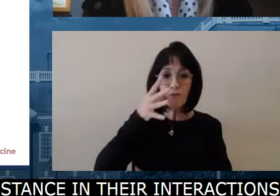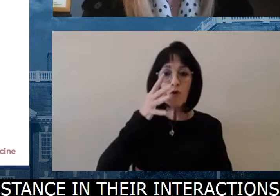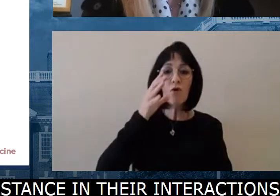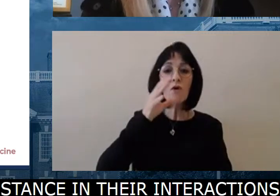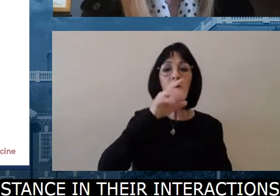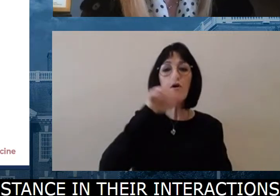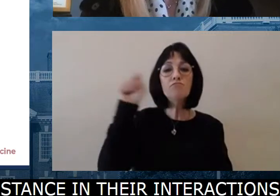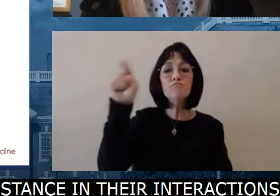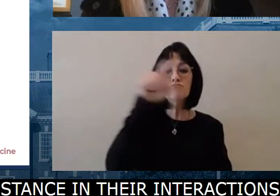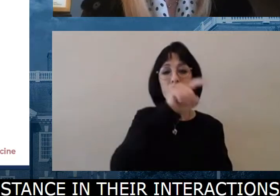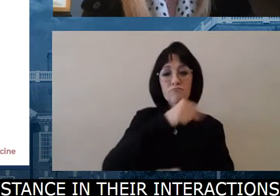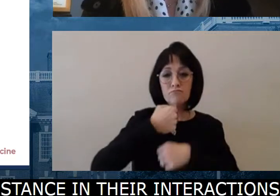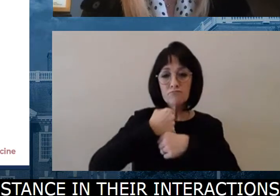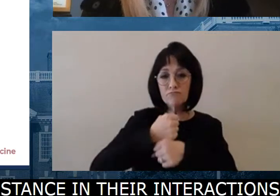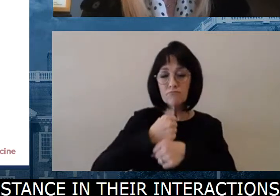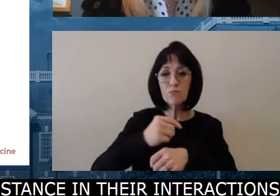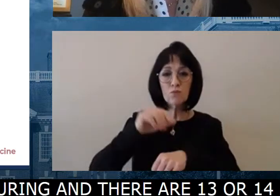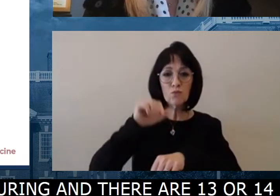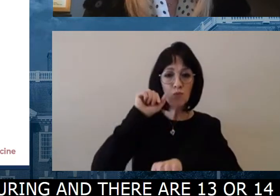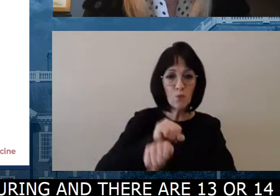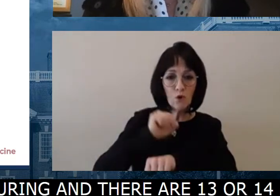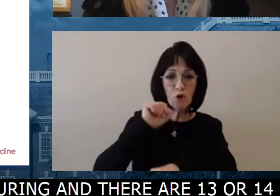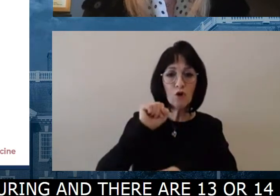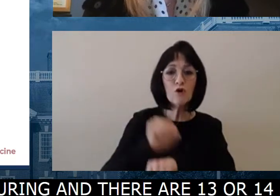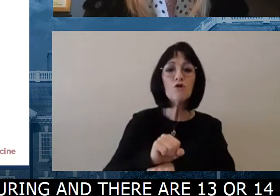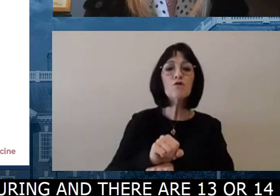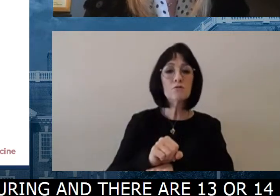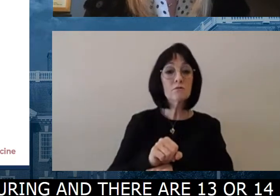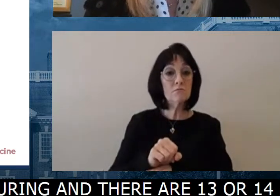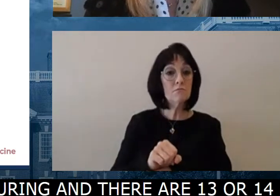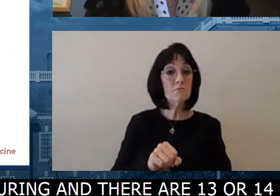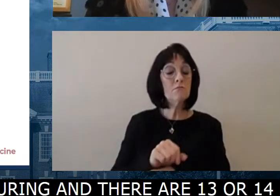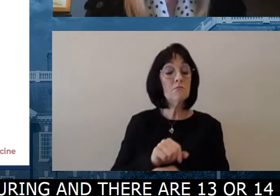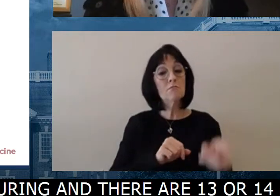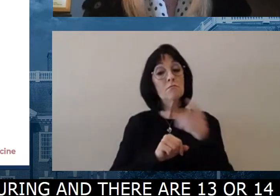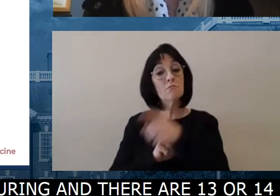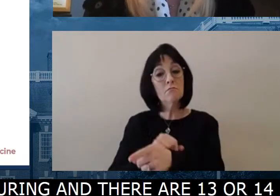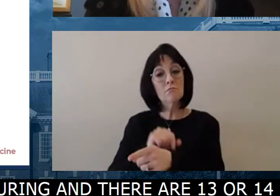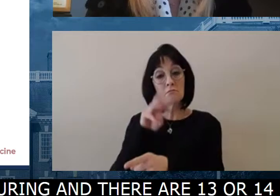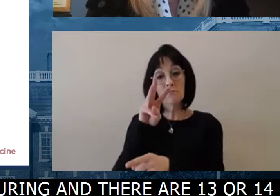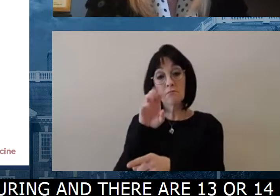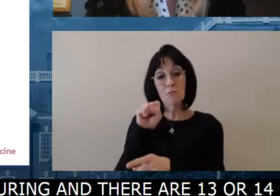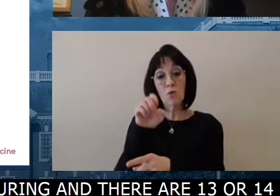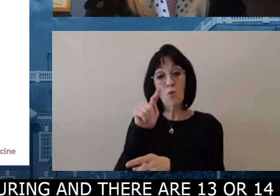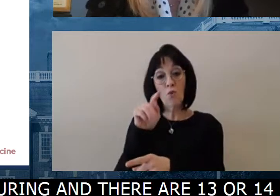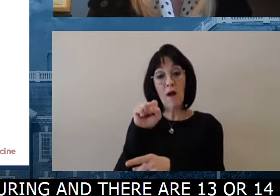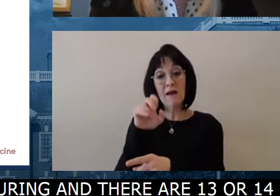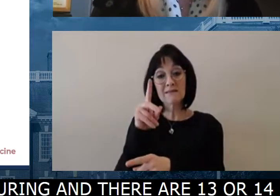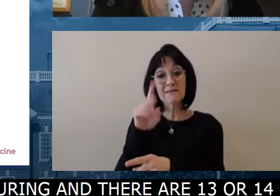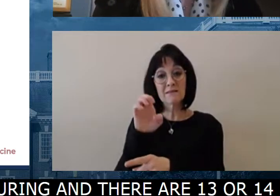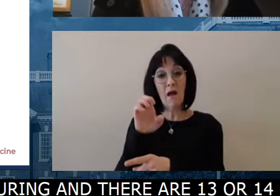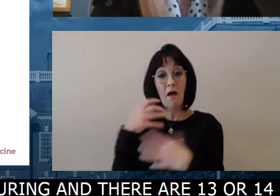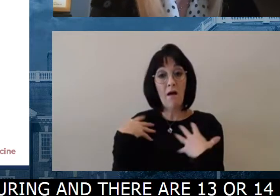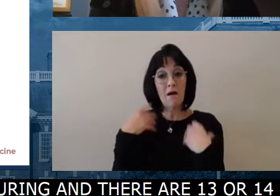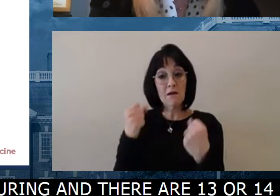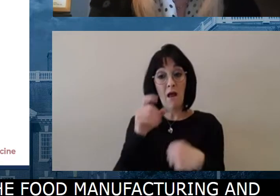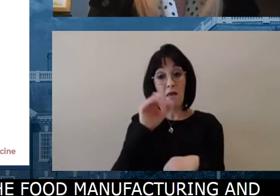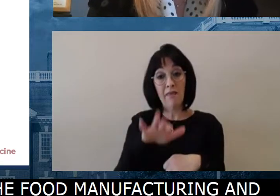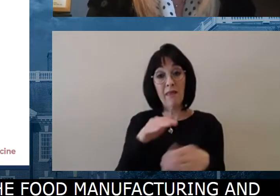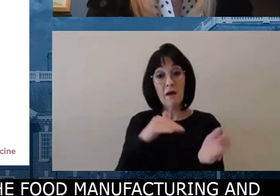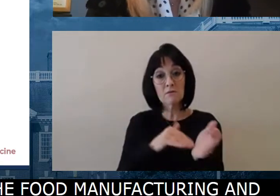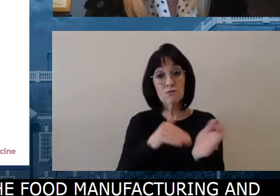We're very grateful that Westside Health is working with migrant farm workers, which soon we'll see